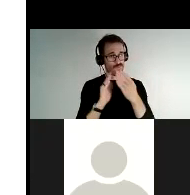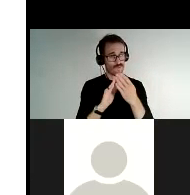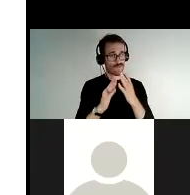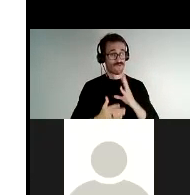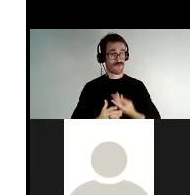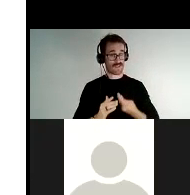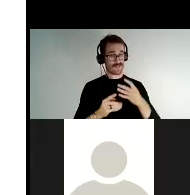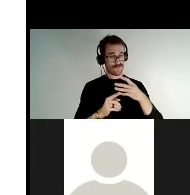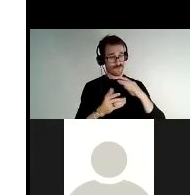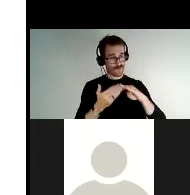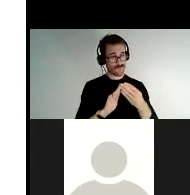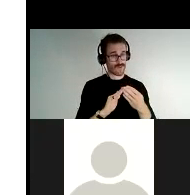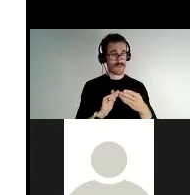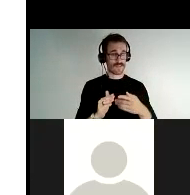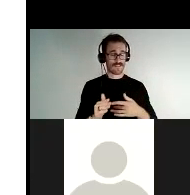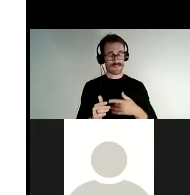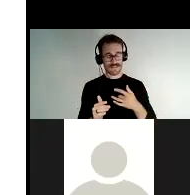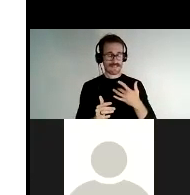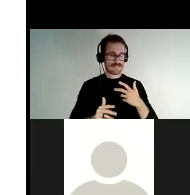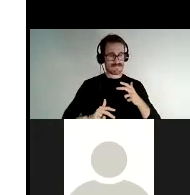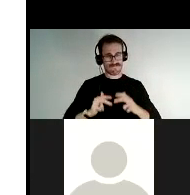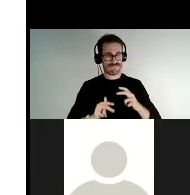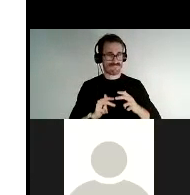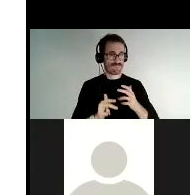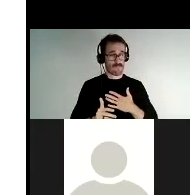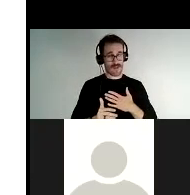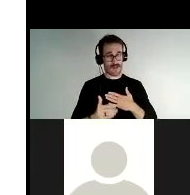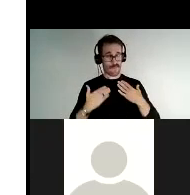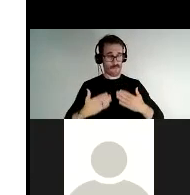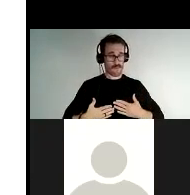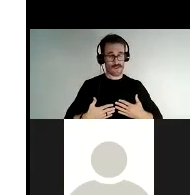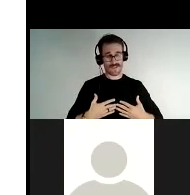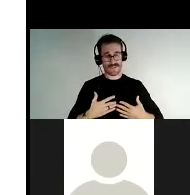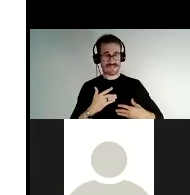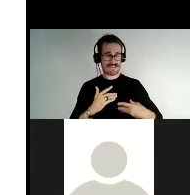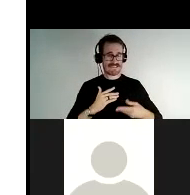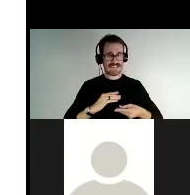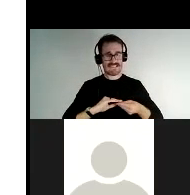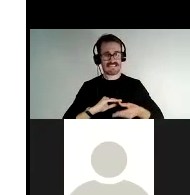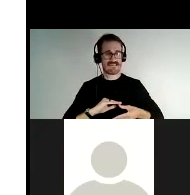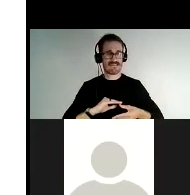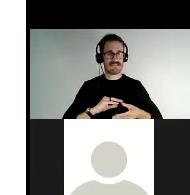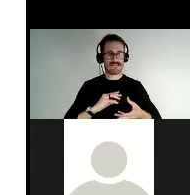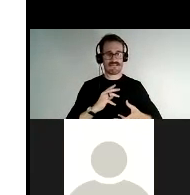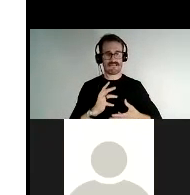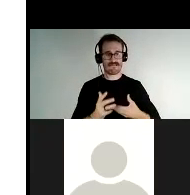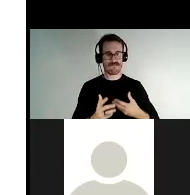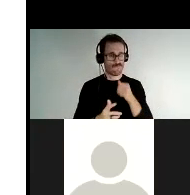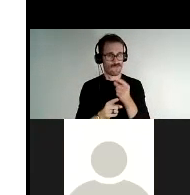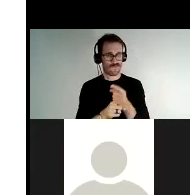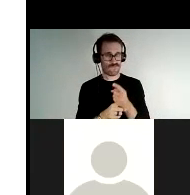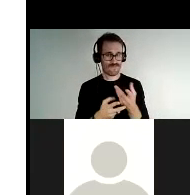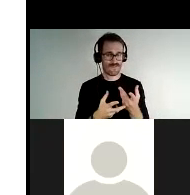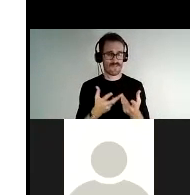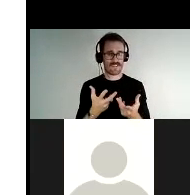as the body ages and may fail in some ways as people might be susceptible to